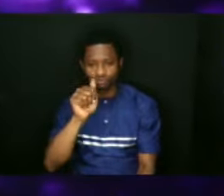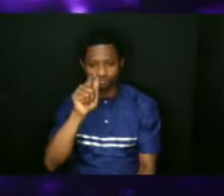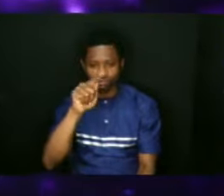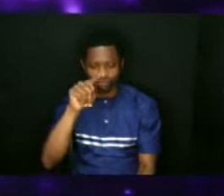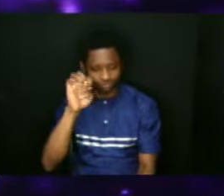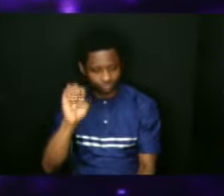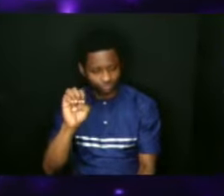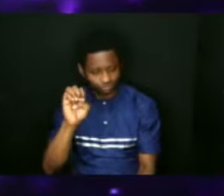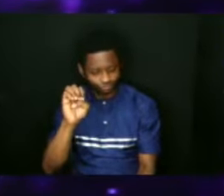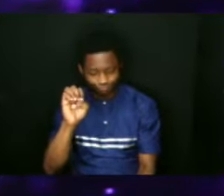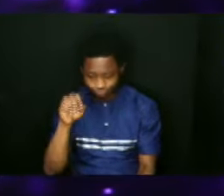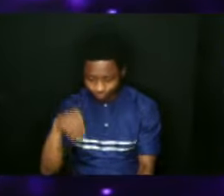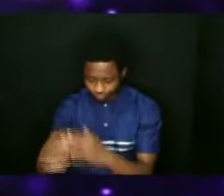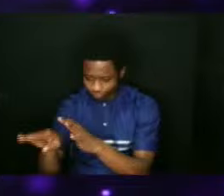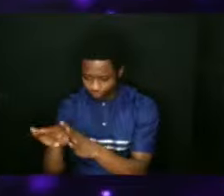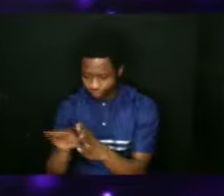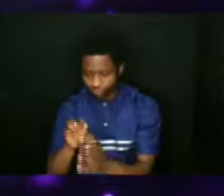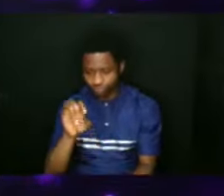According to Exodus chapter